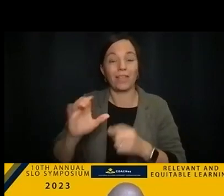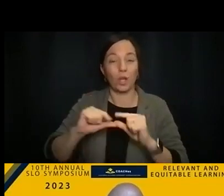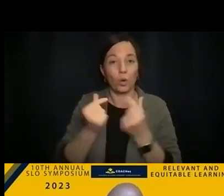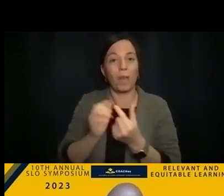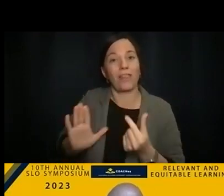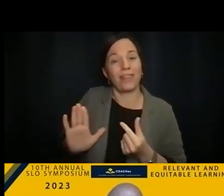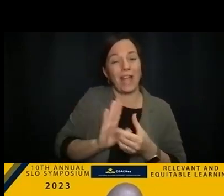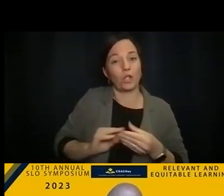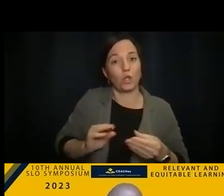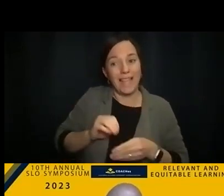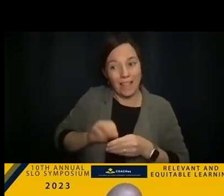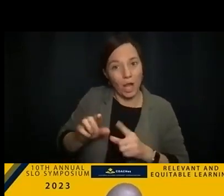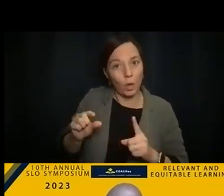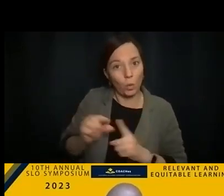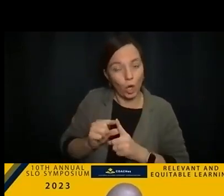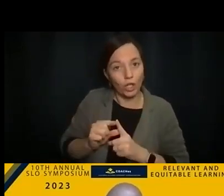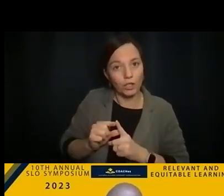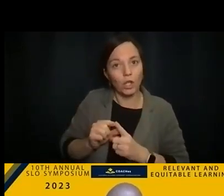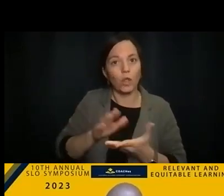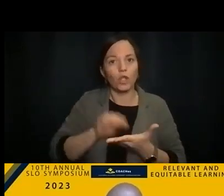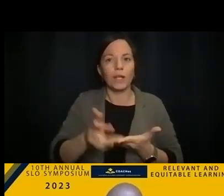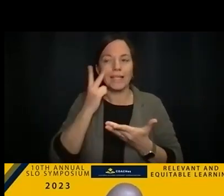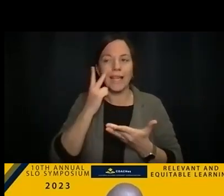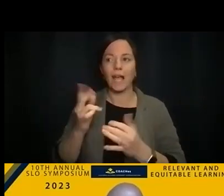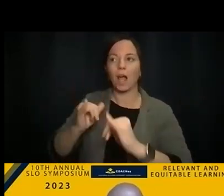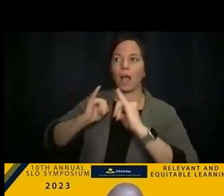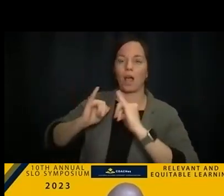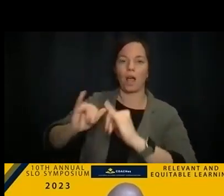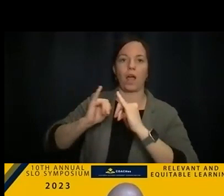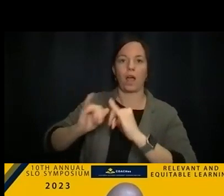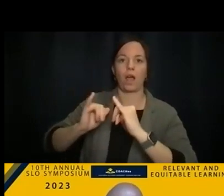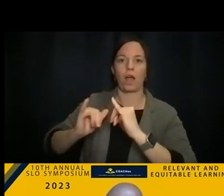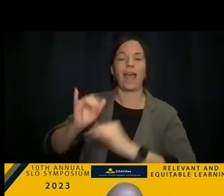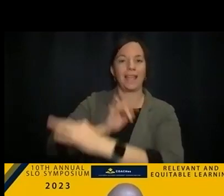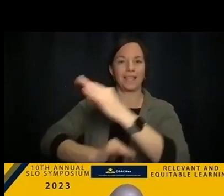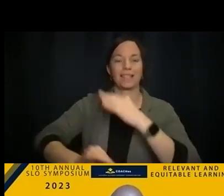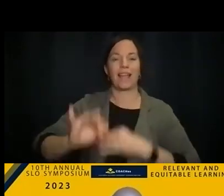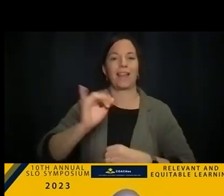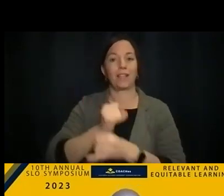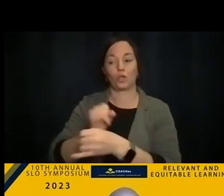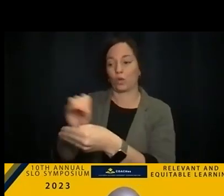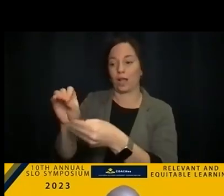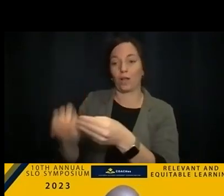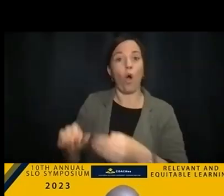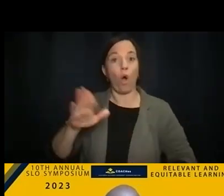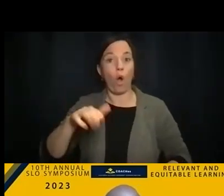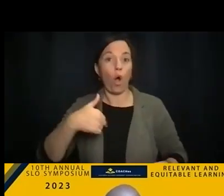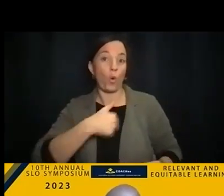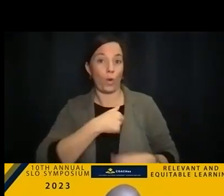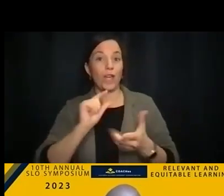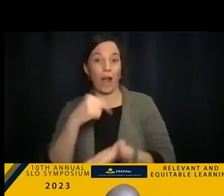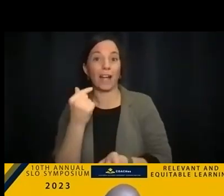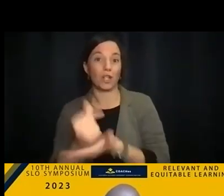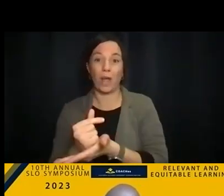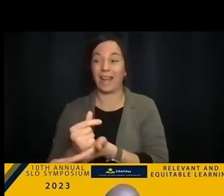so that students can see themselves more in not what have always been framed as institutional outcomes. Like, hey, we graduated X number of students, yay